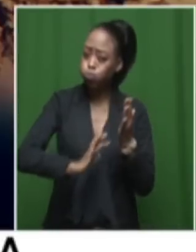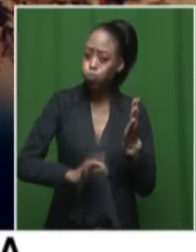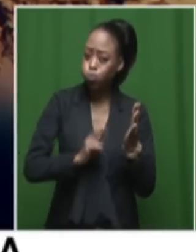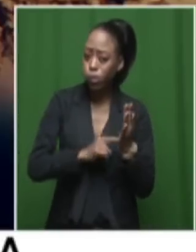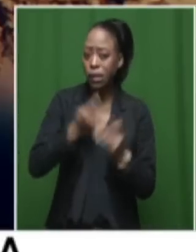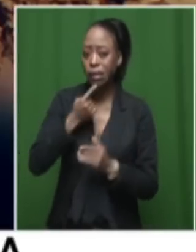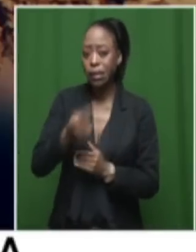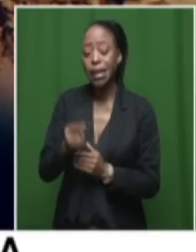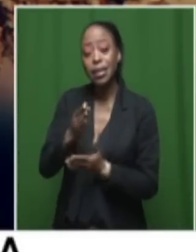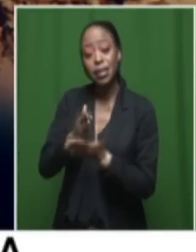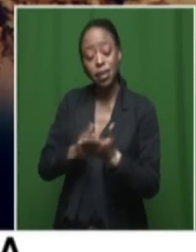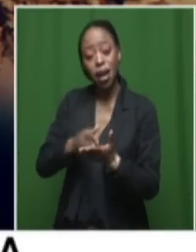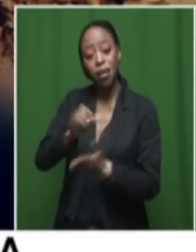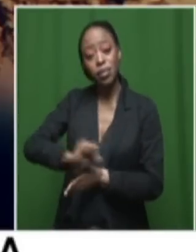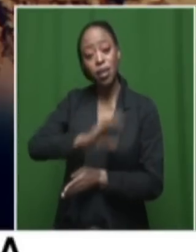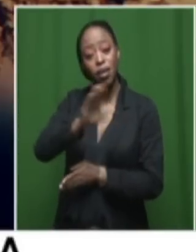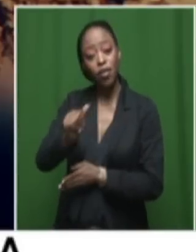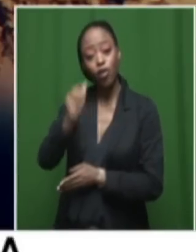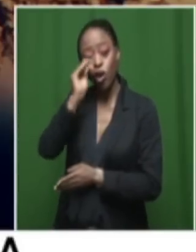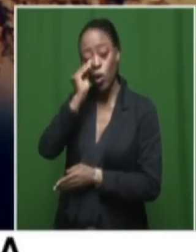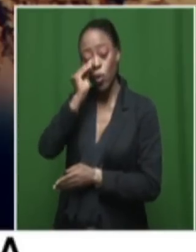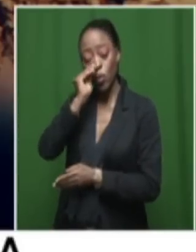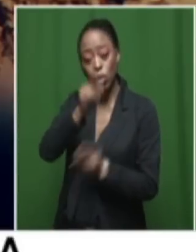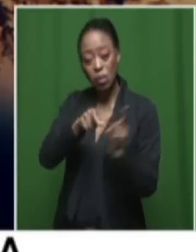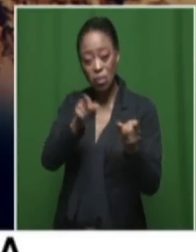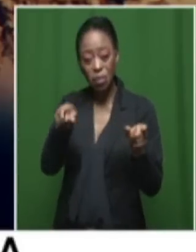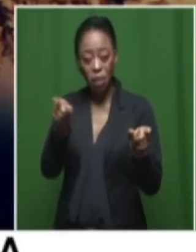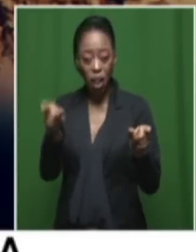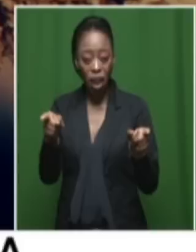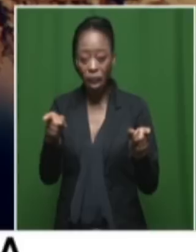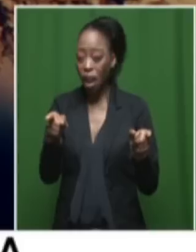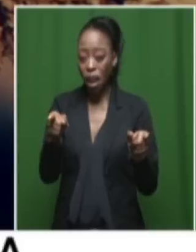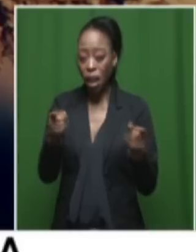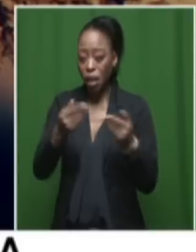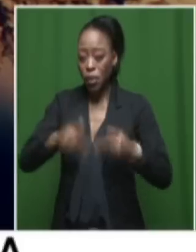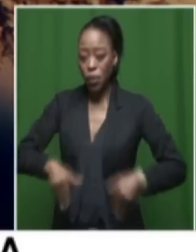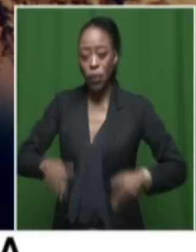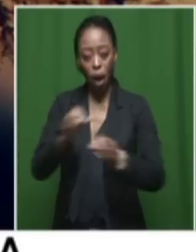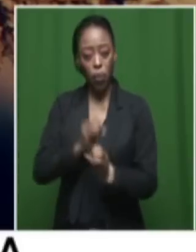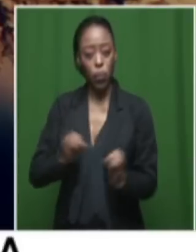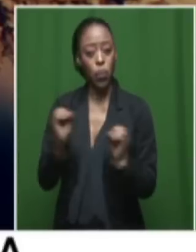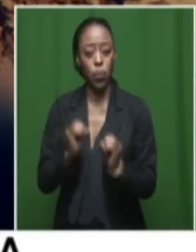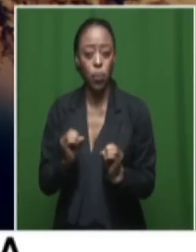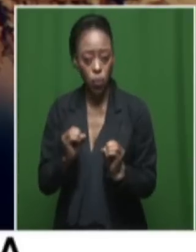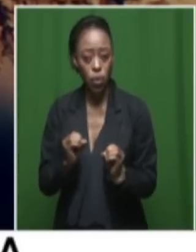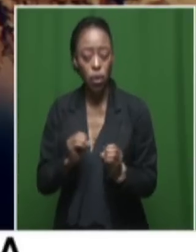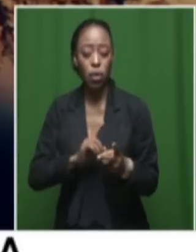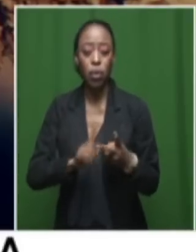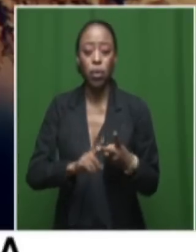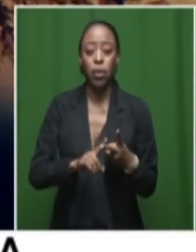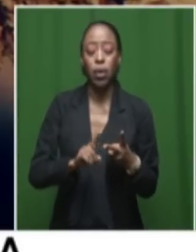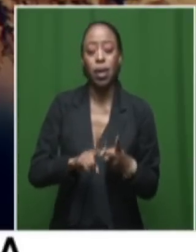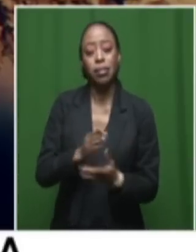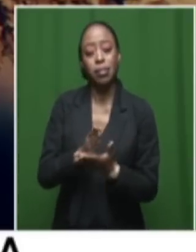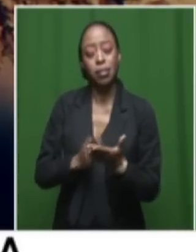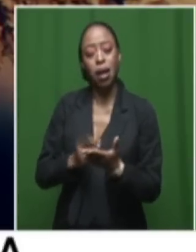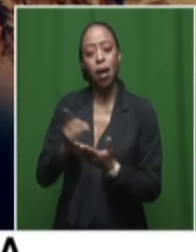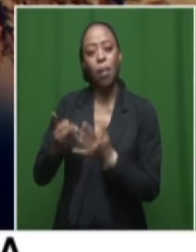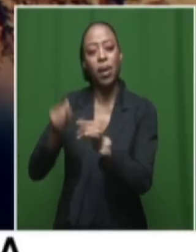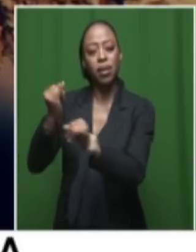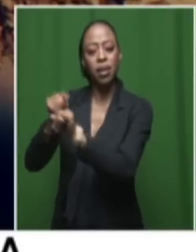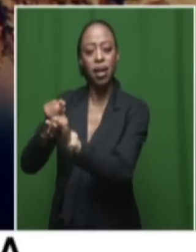to allege that some South African media outlets are not as objective as perhaps they should be, and that there are some